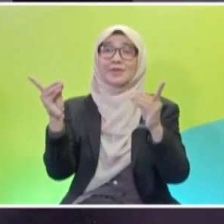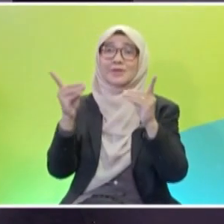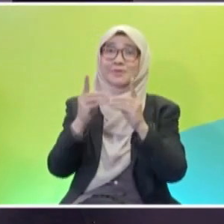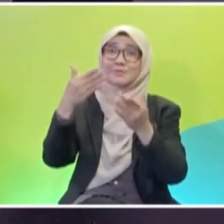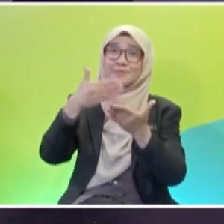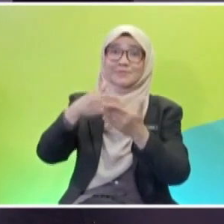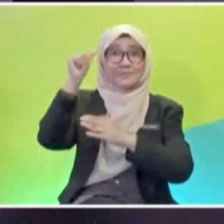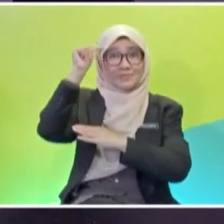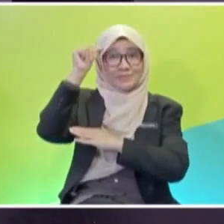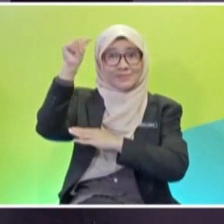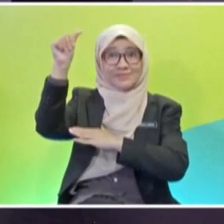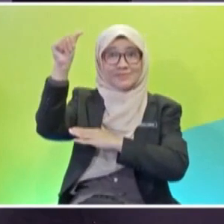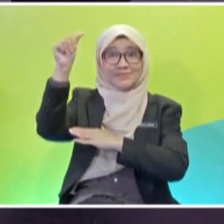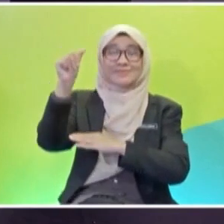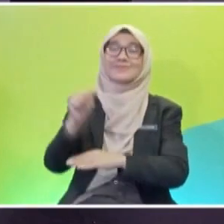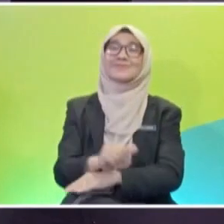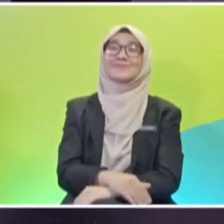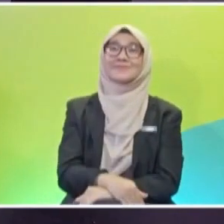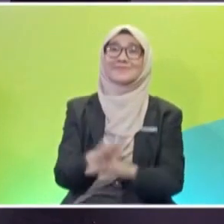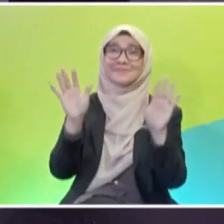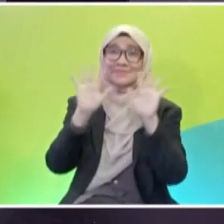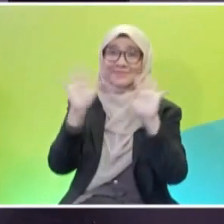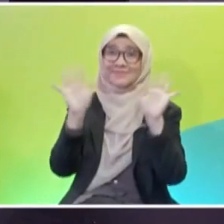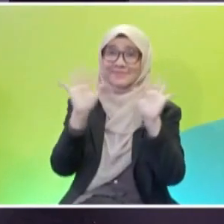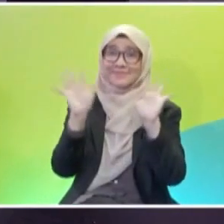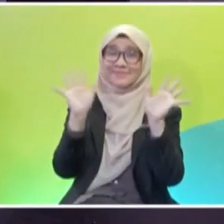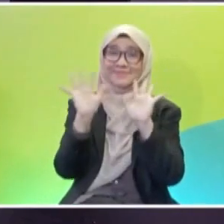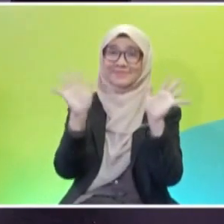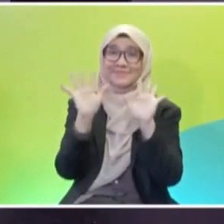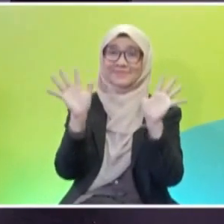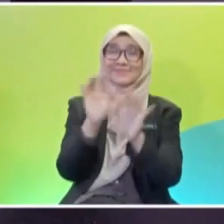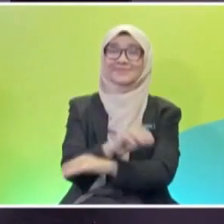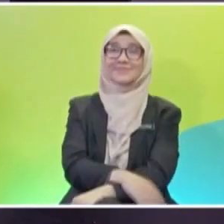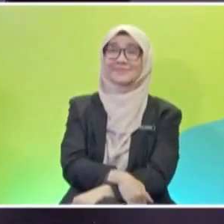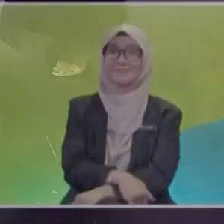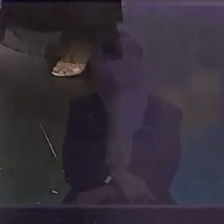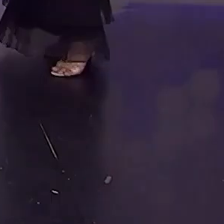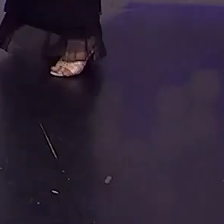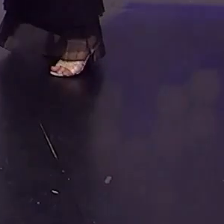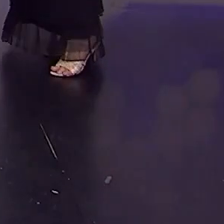Assalamualaikum. Salam sejahtera. Bye-bye. Bye, everybody. Thank you for joining us today.